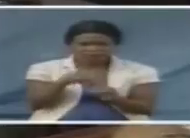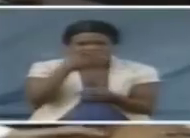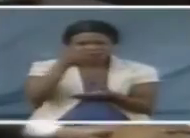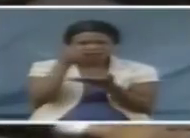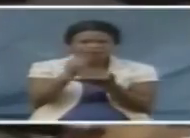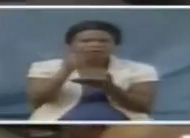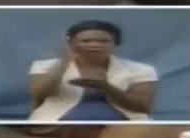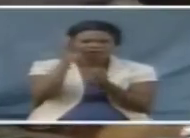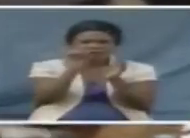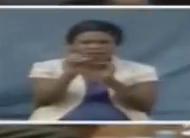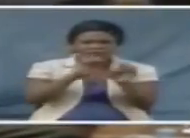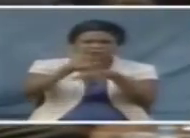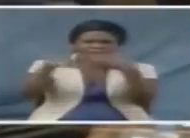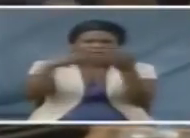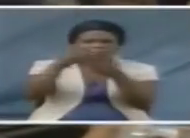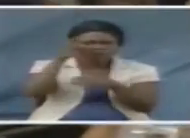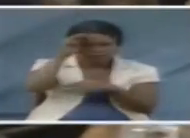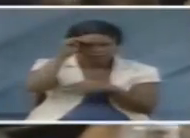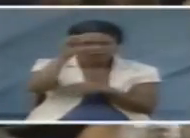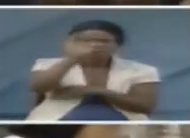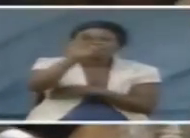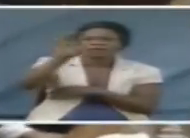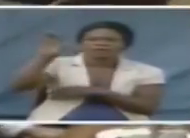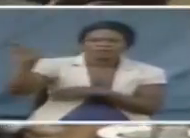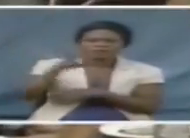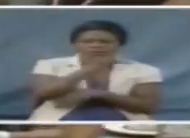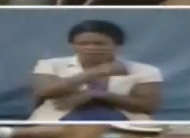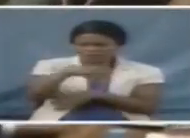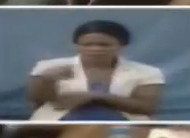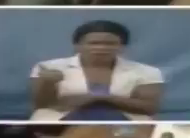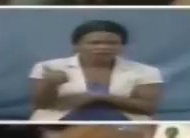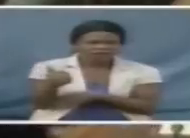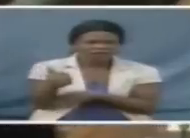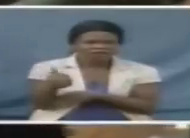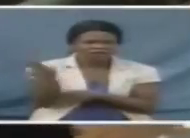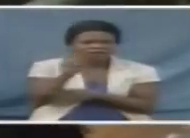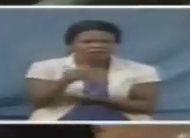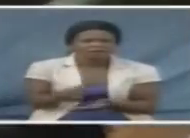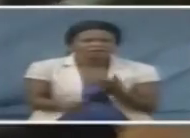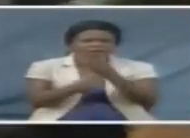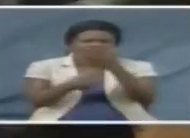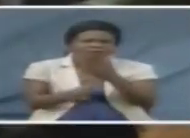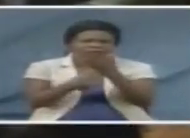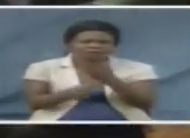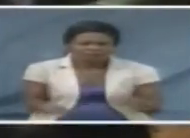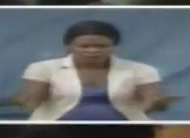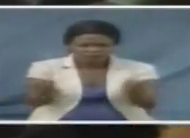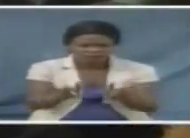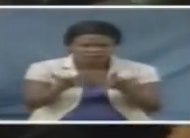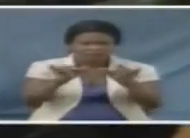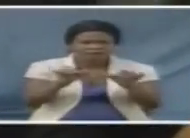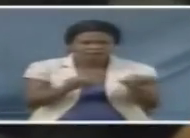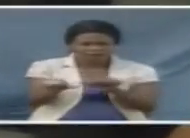the 2019 budget, the output-based budget will be rolled out to all the ministries, provinces, and other